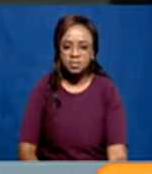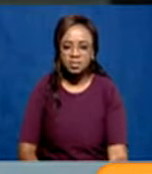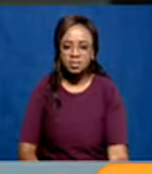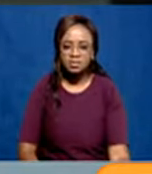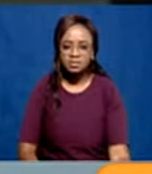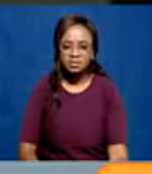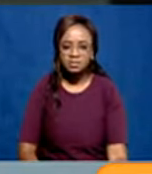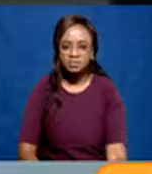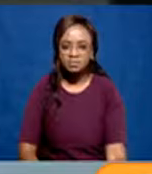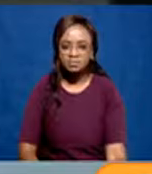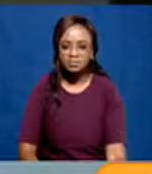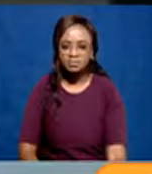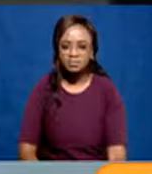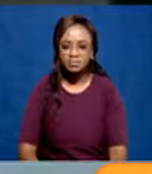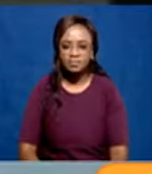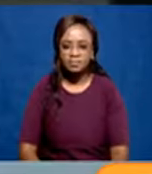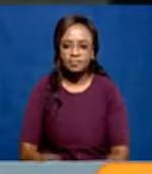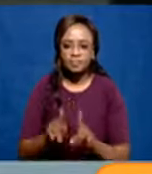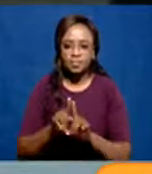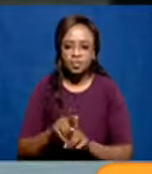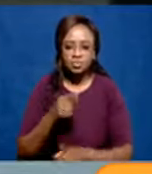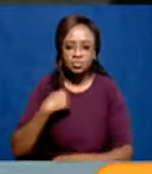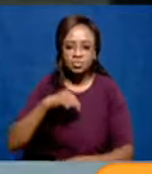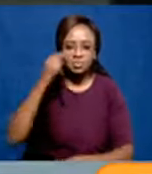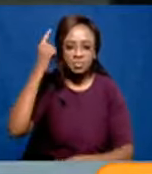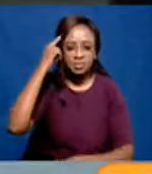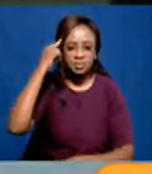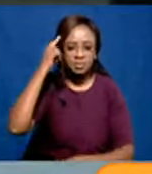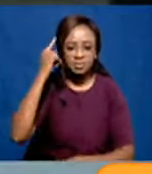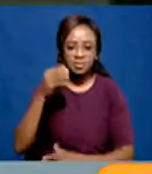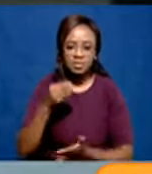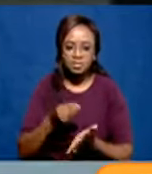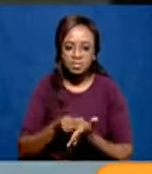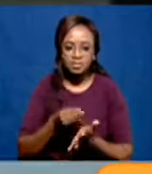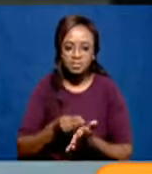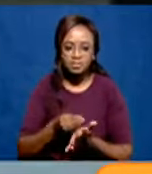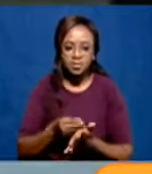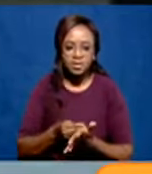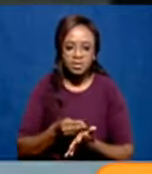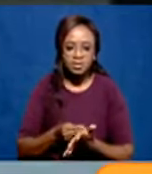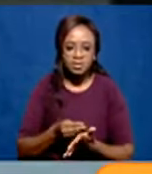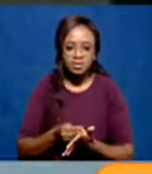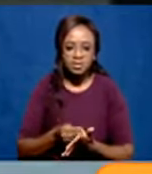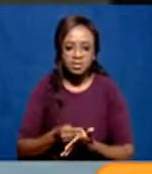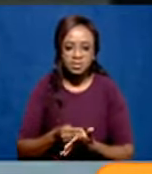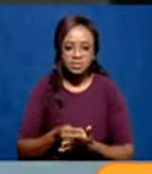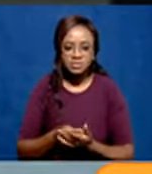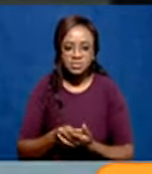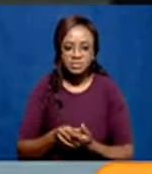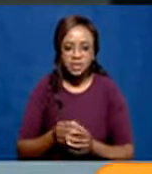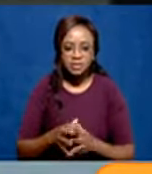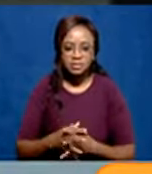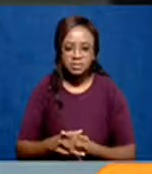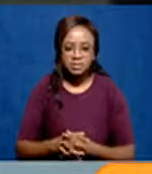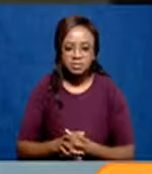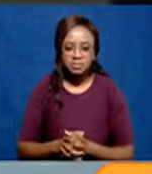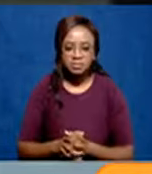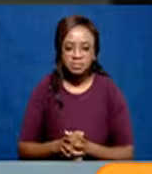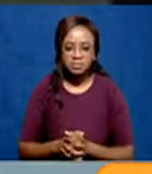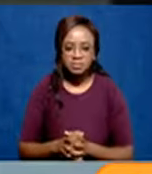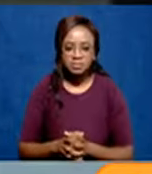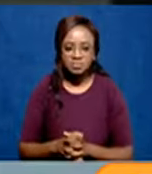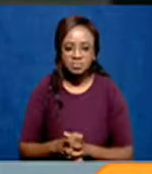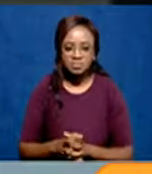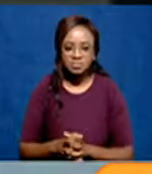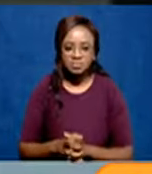services. But I'm also thinking in terms of these services, the current ones that we have provided for in SHIF,